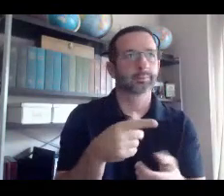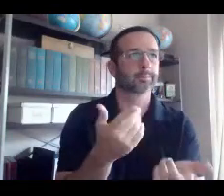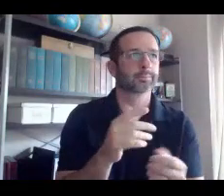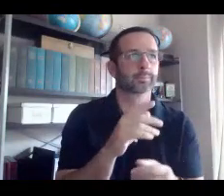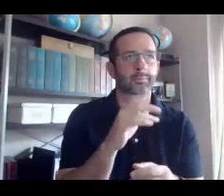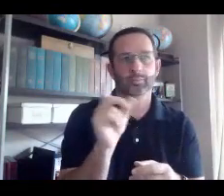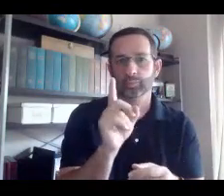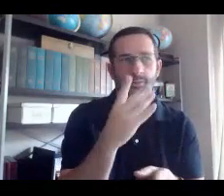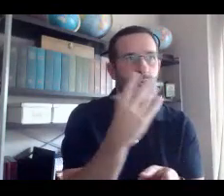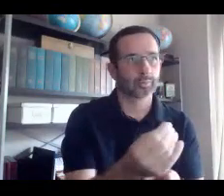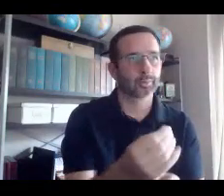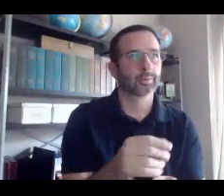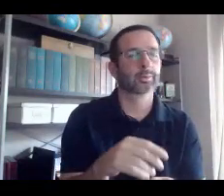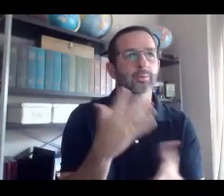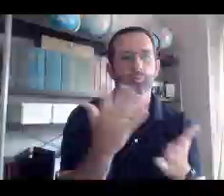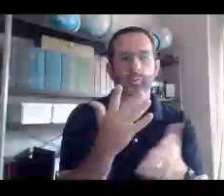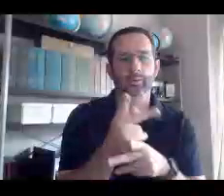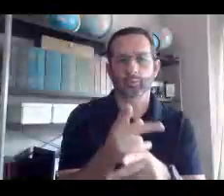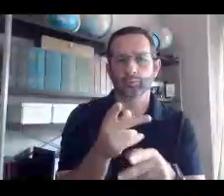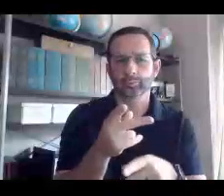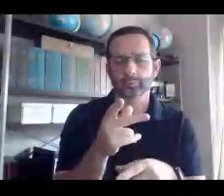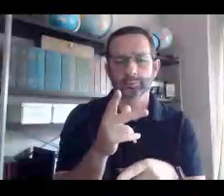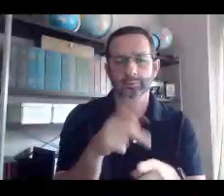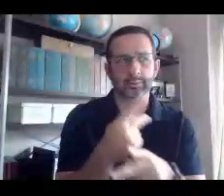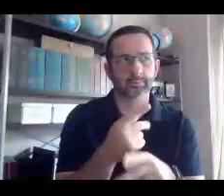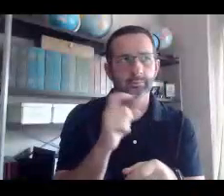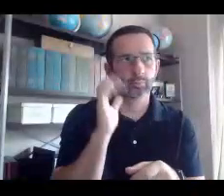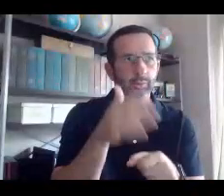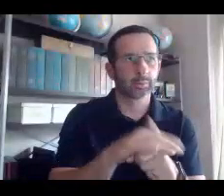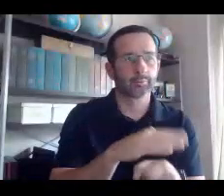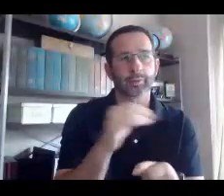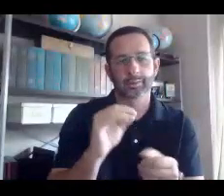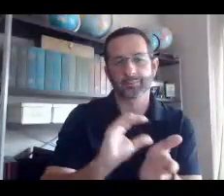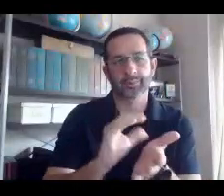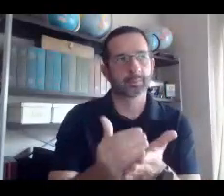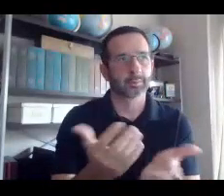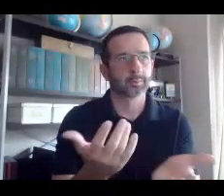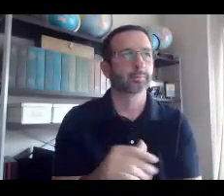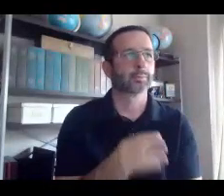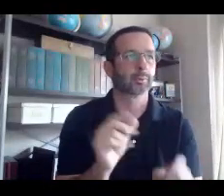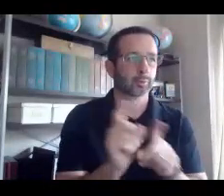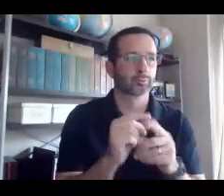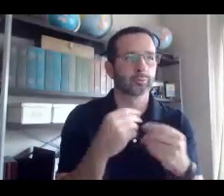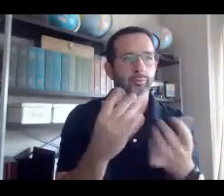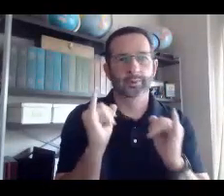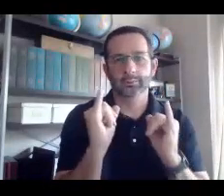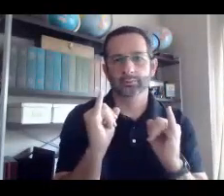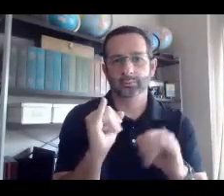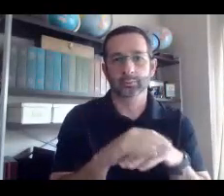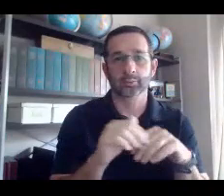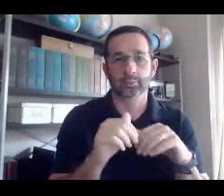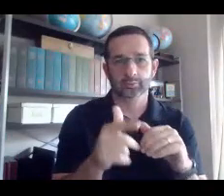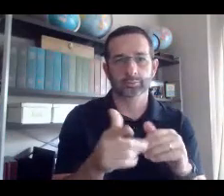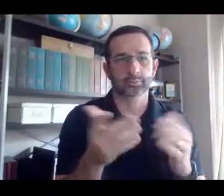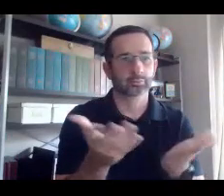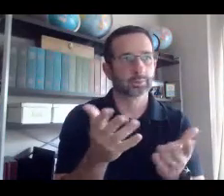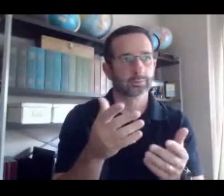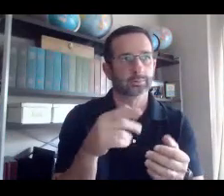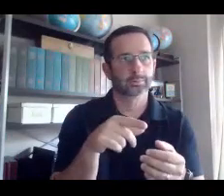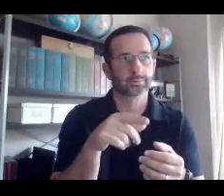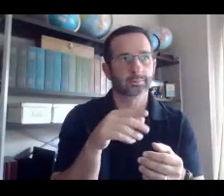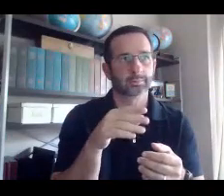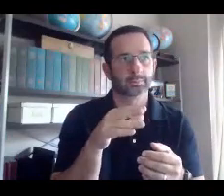of the screen. That's showing information of the payment, where the payment went, as well as the amount, and it'll